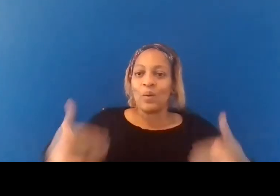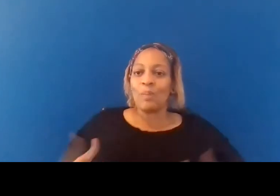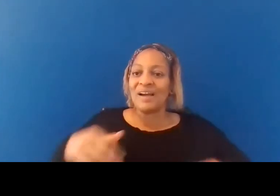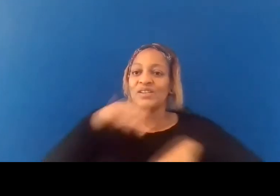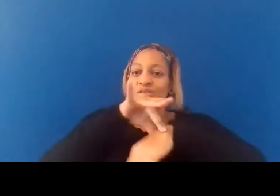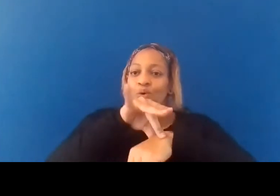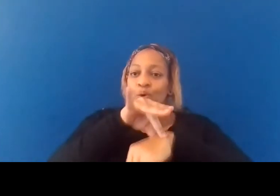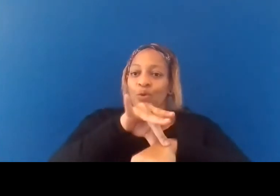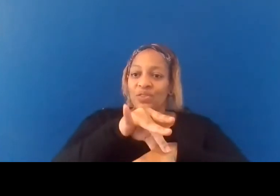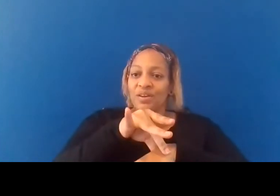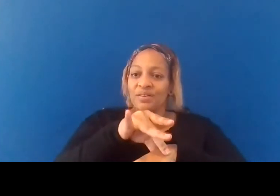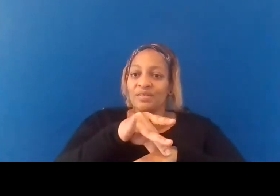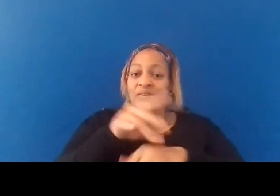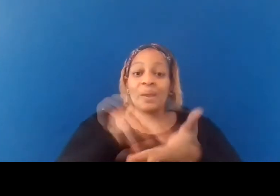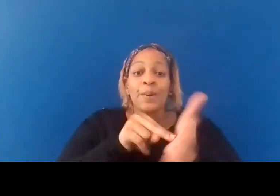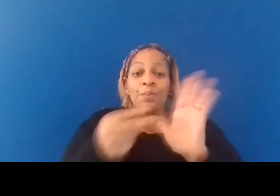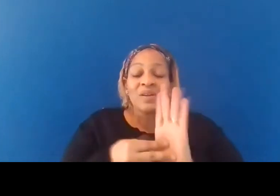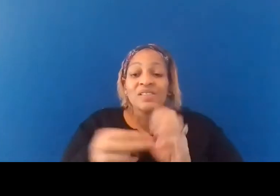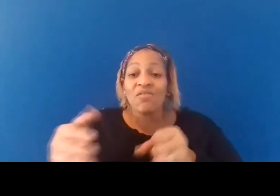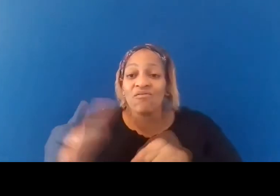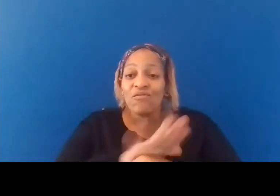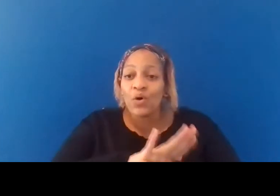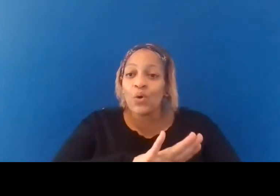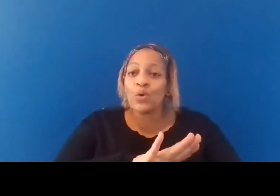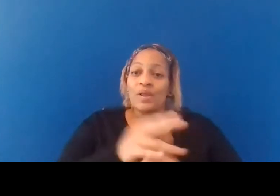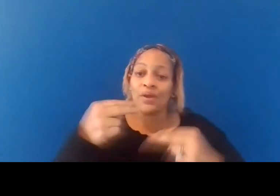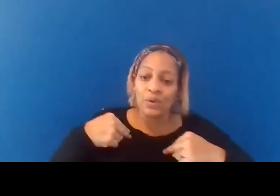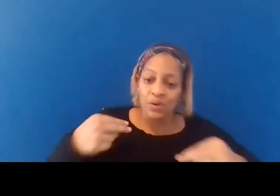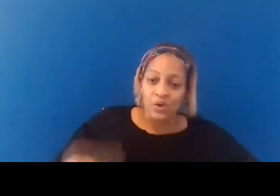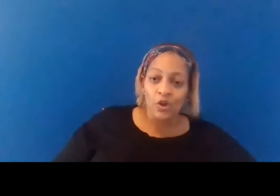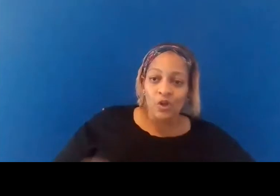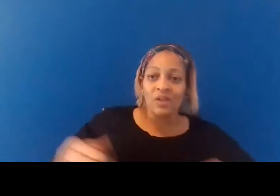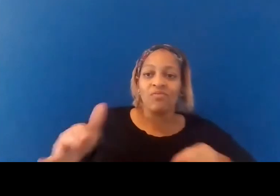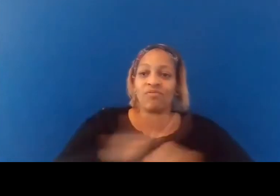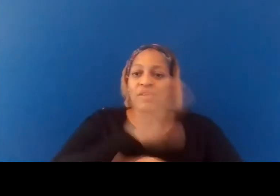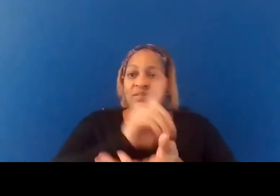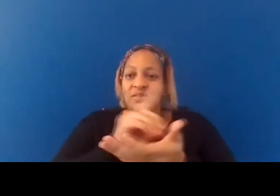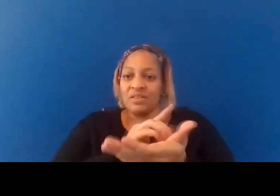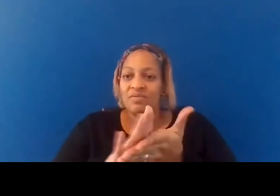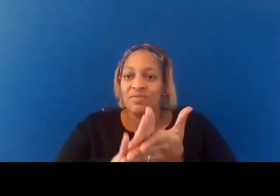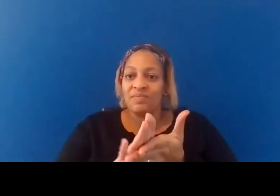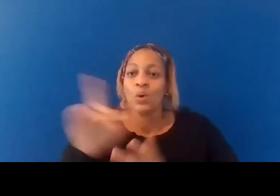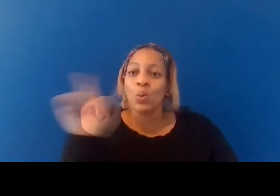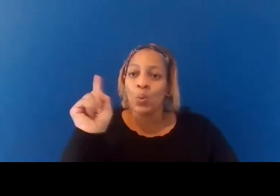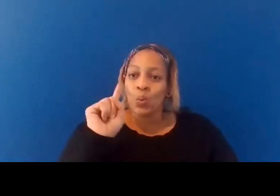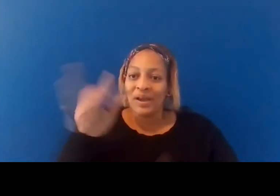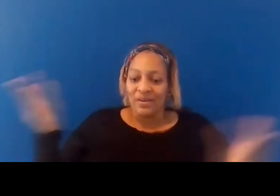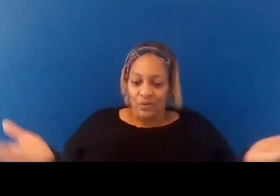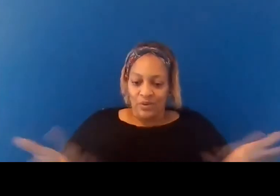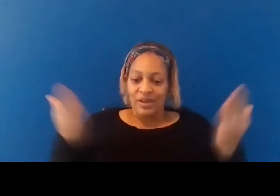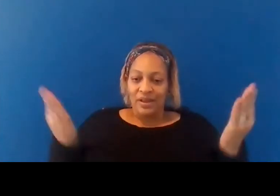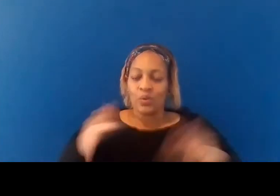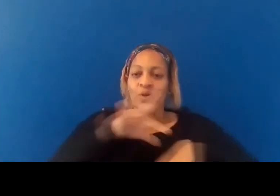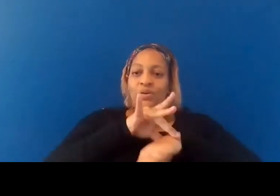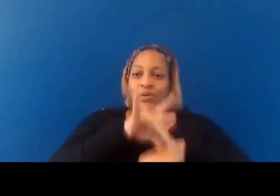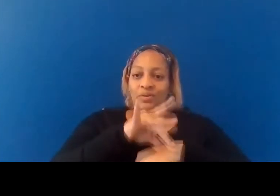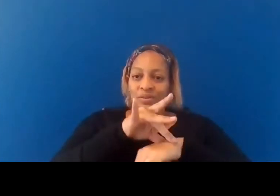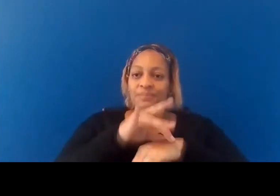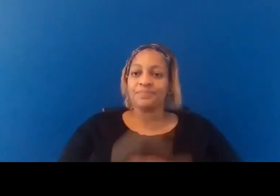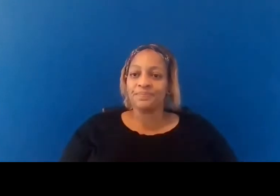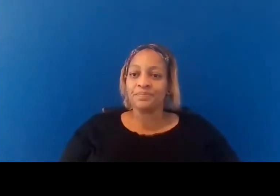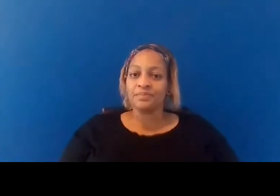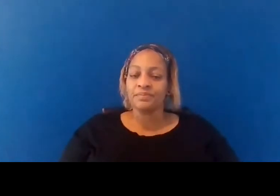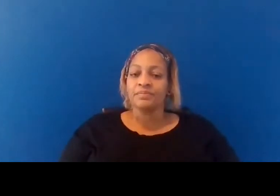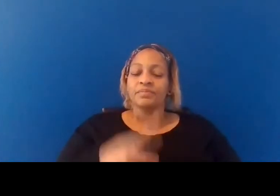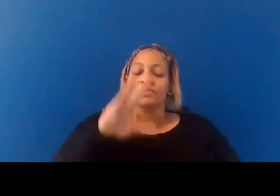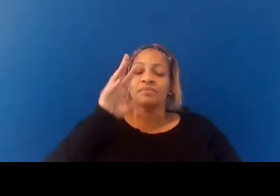It's being fully human and fully divine right here and right now.